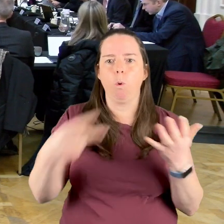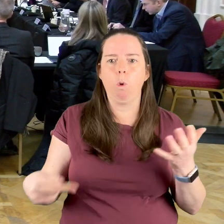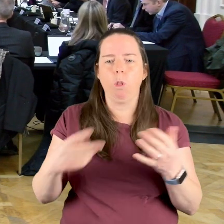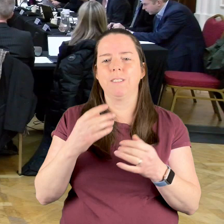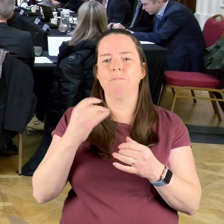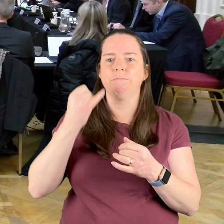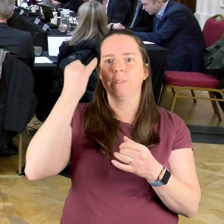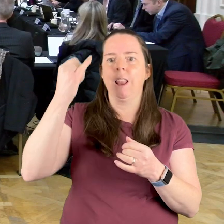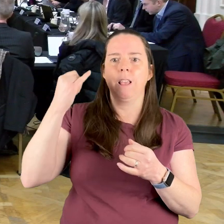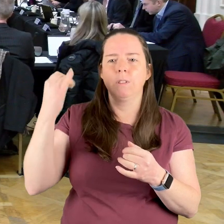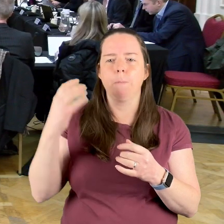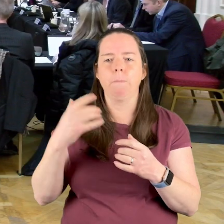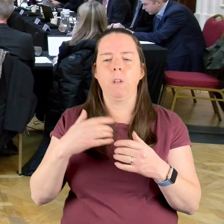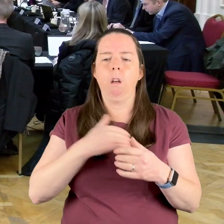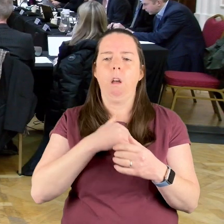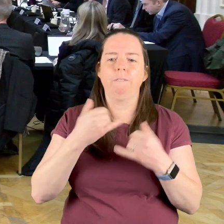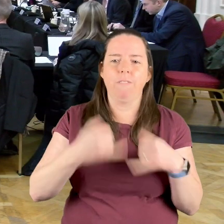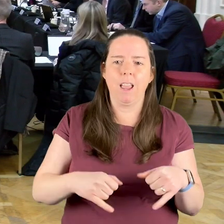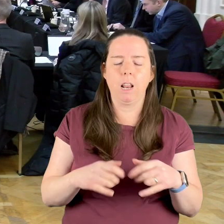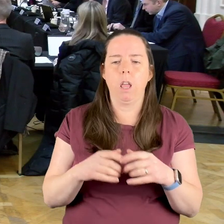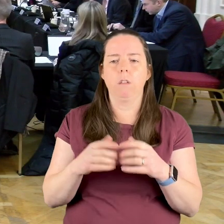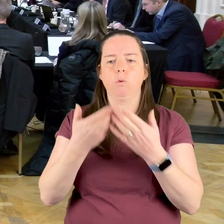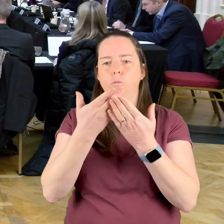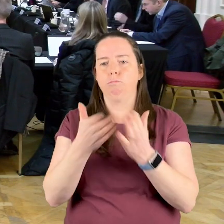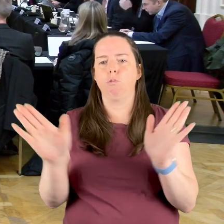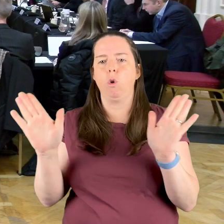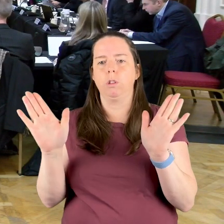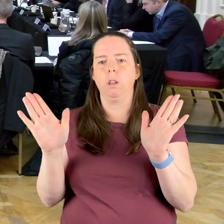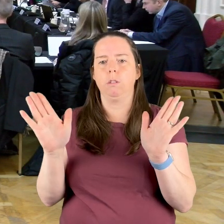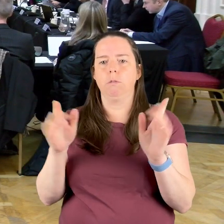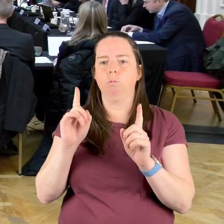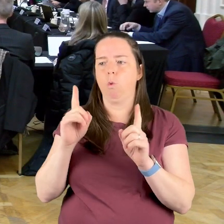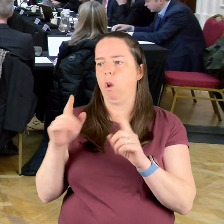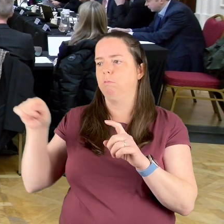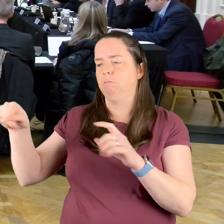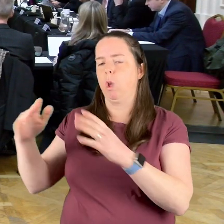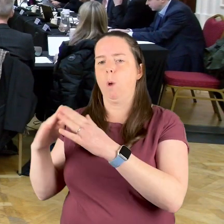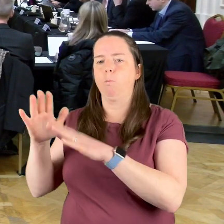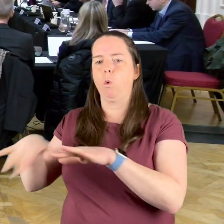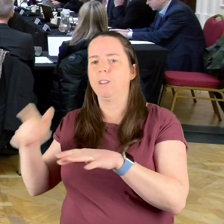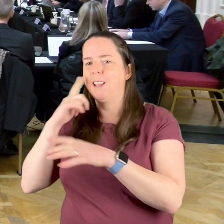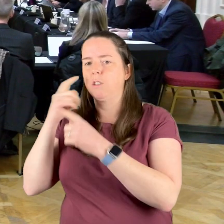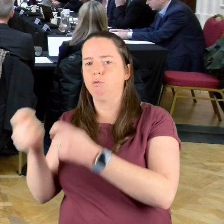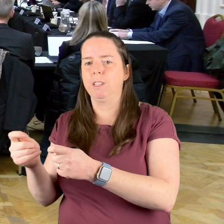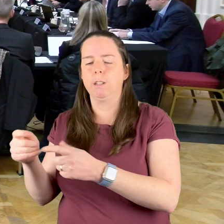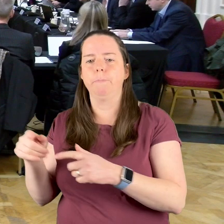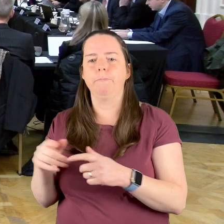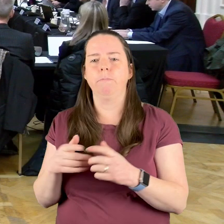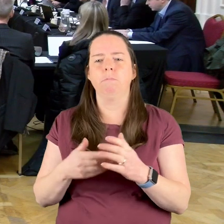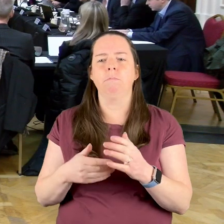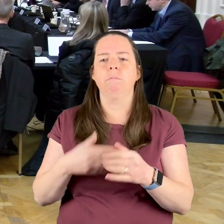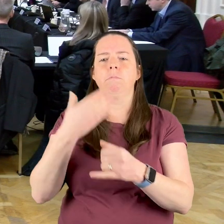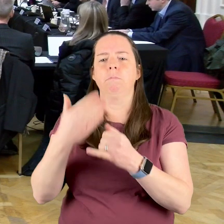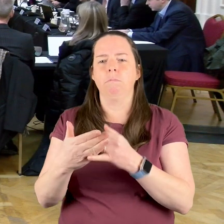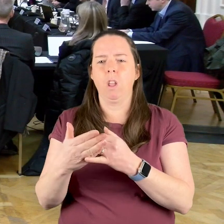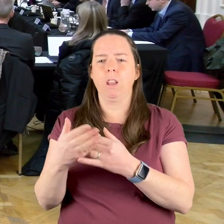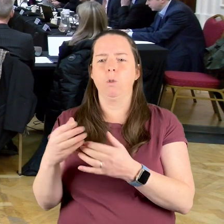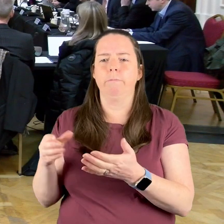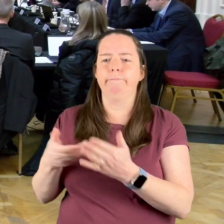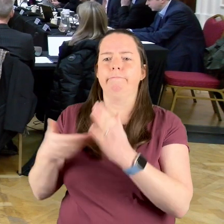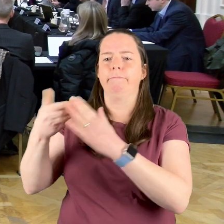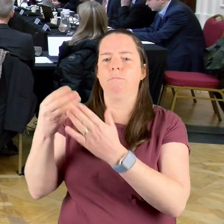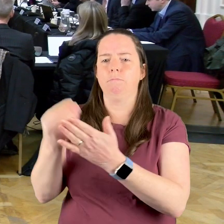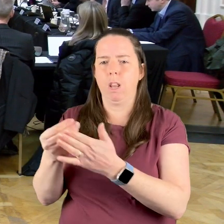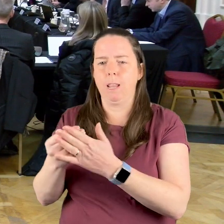and heart failure to broaden the scope of what the virtual ward can treat. And the final pot of additional money that's